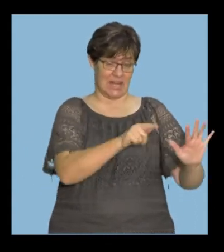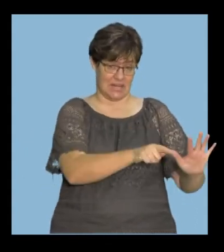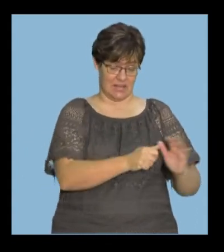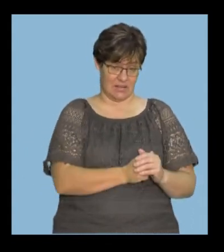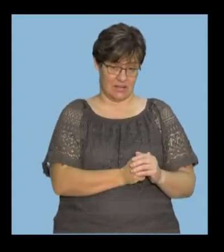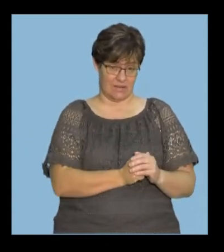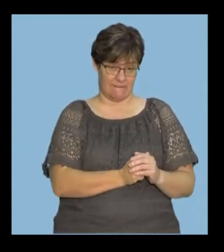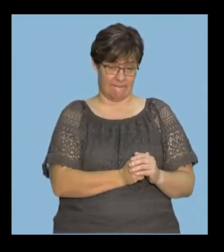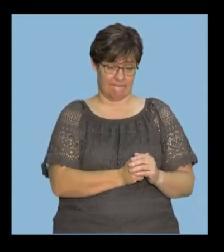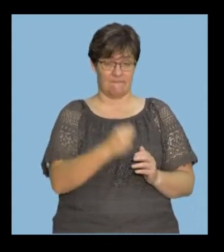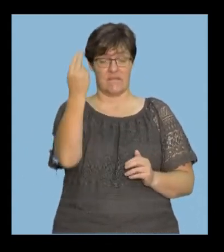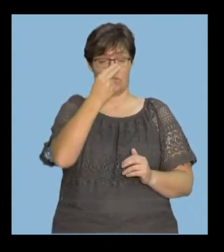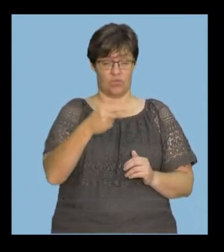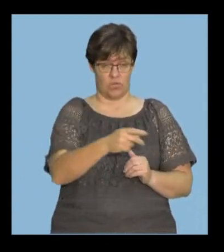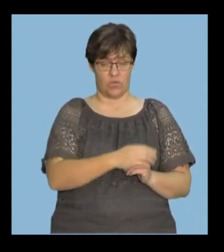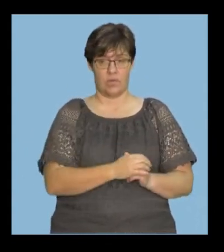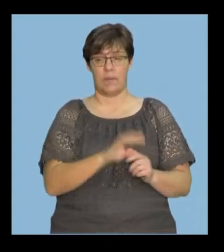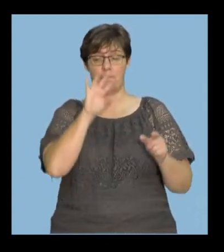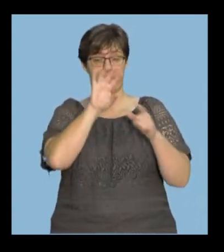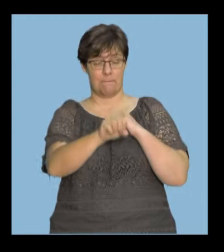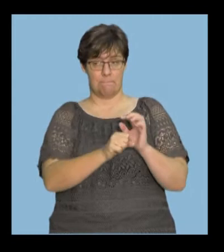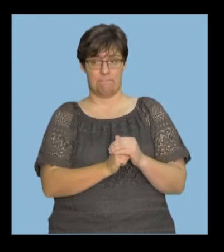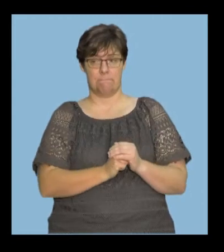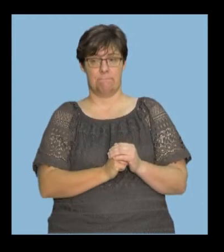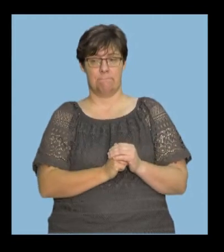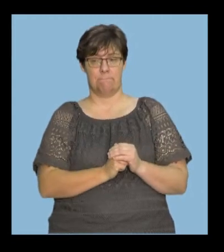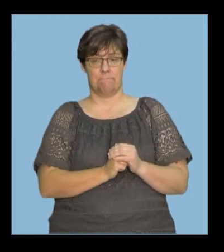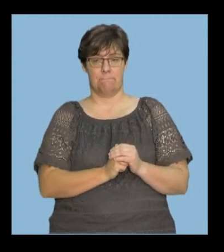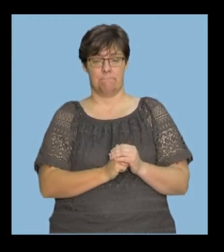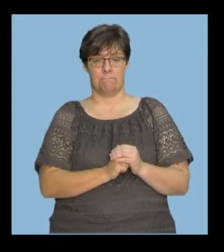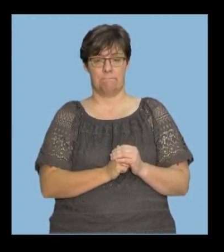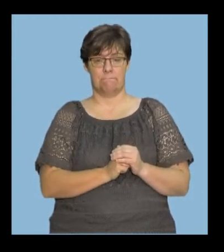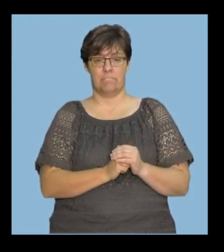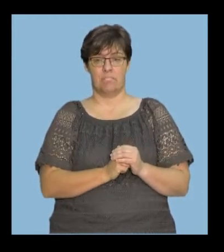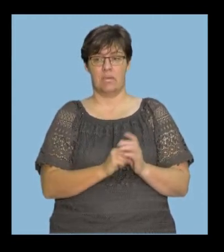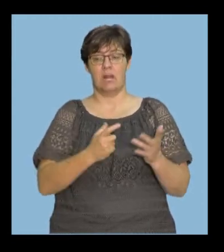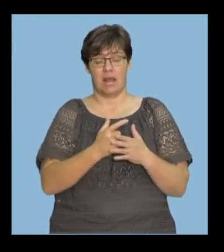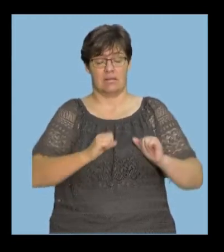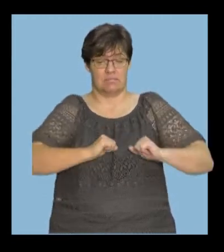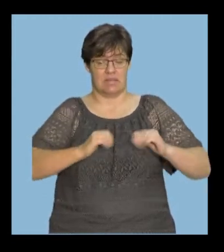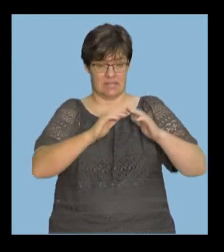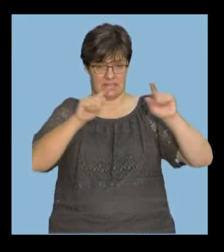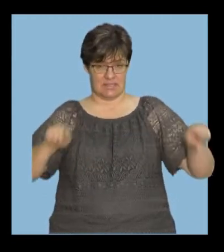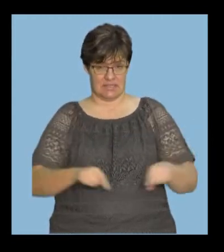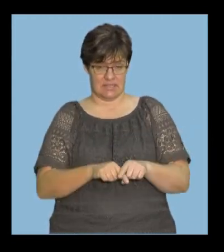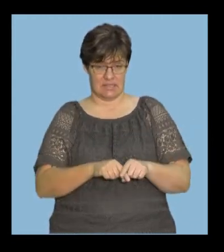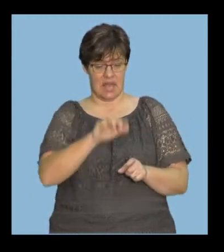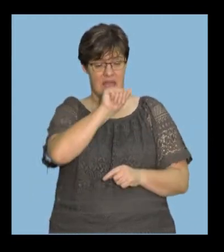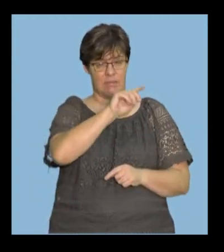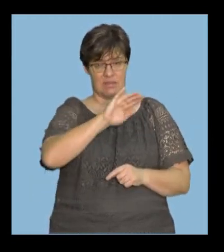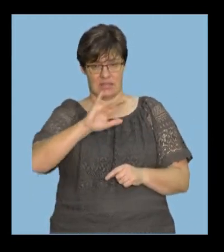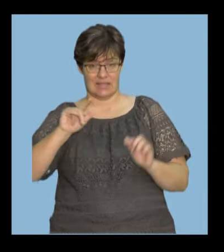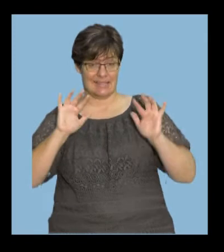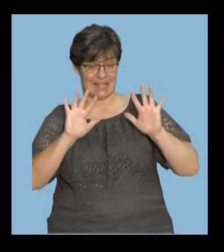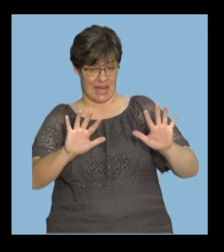So if we were to draw that, we recognize that we've got the sample space there with the